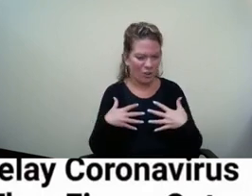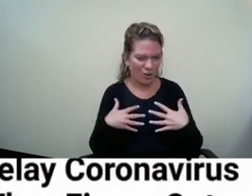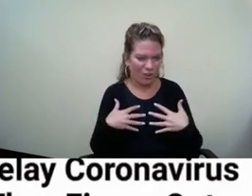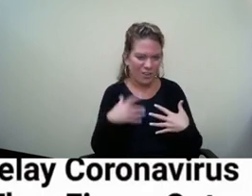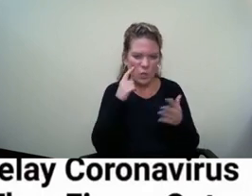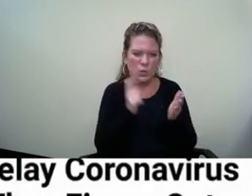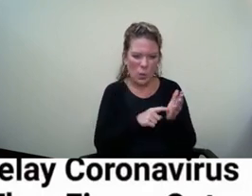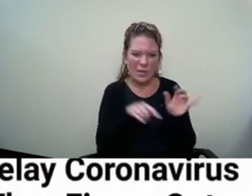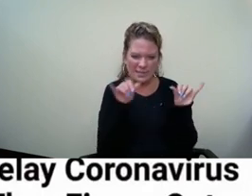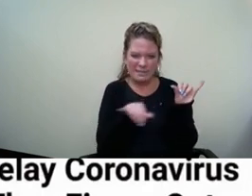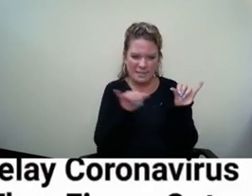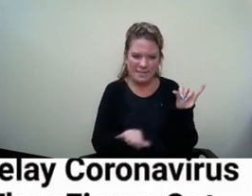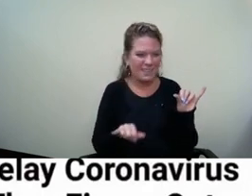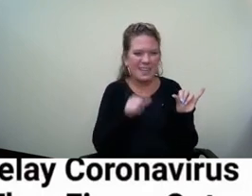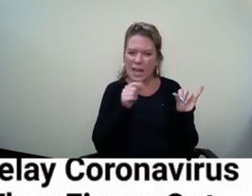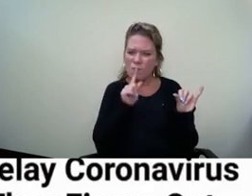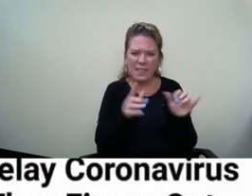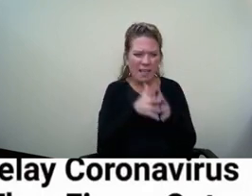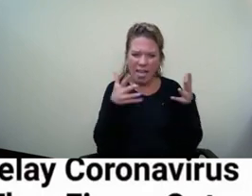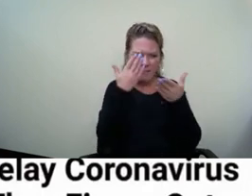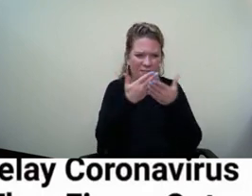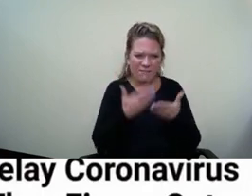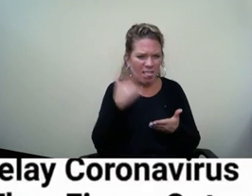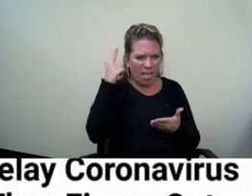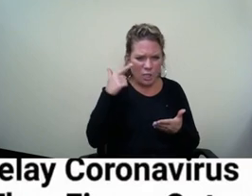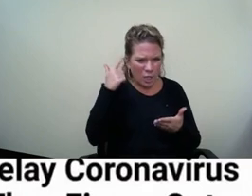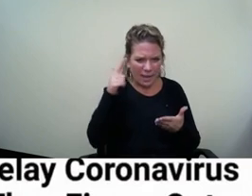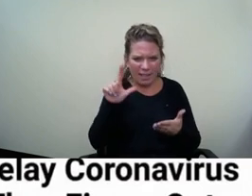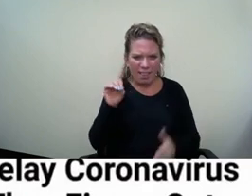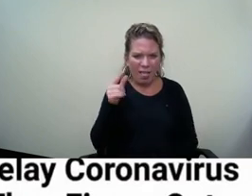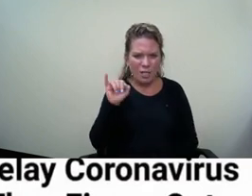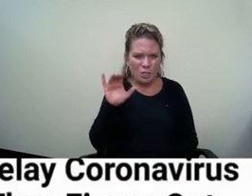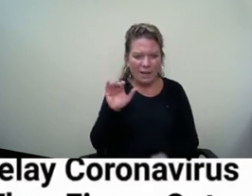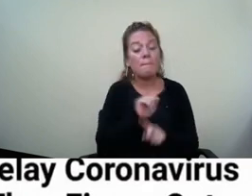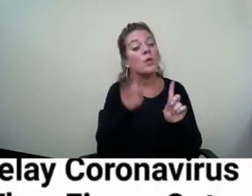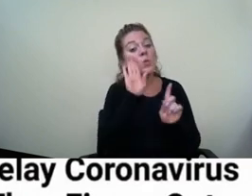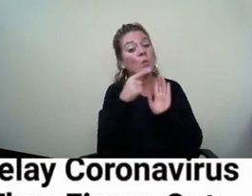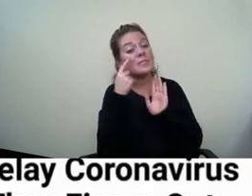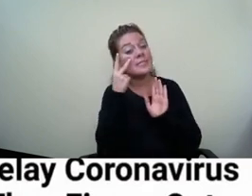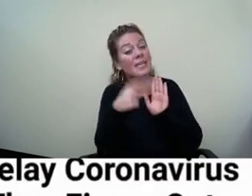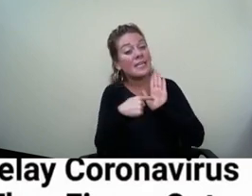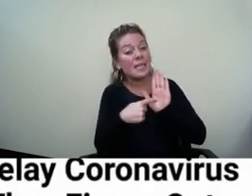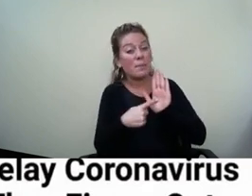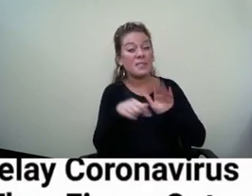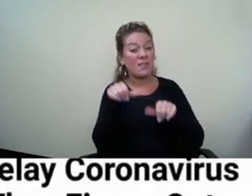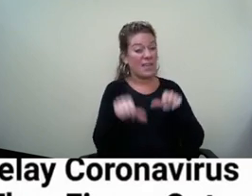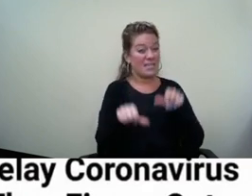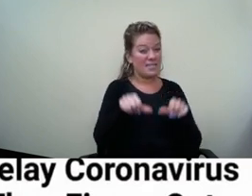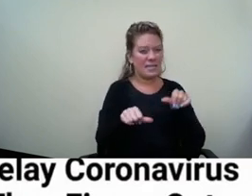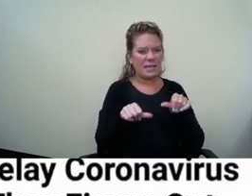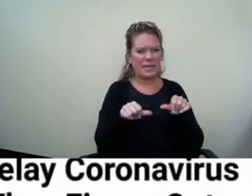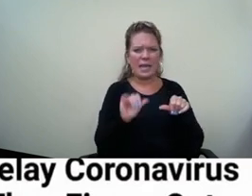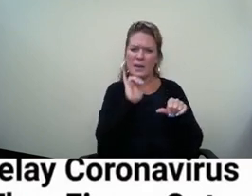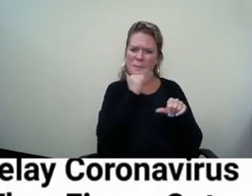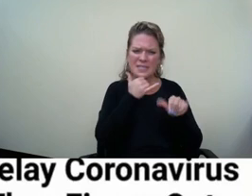really in a lot of logic. However, we will see examples of vaccine hesitancy and misinformation online that